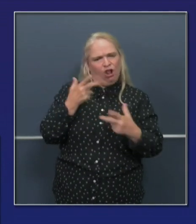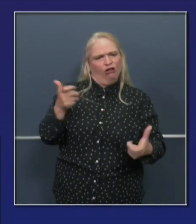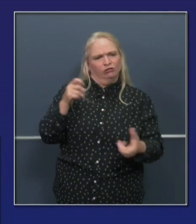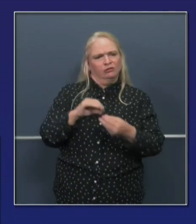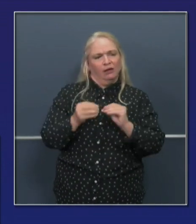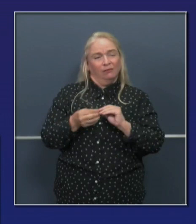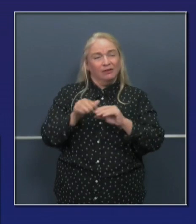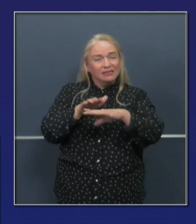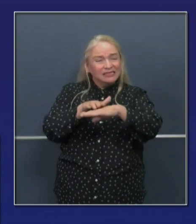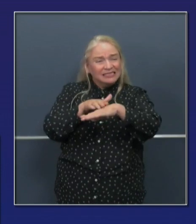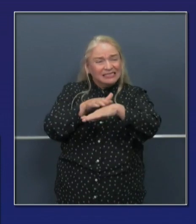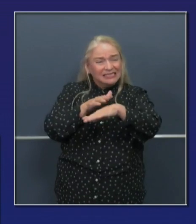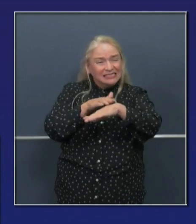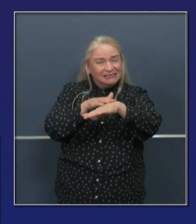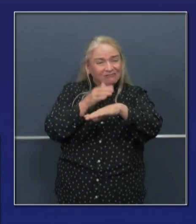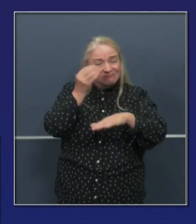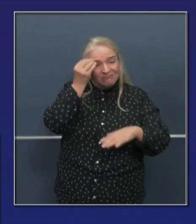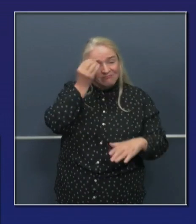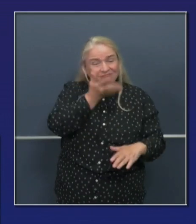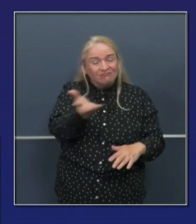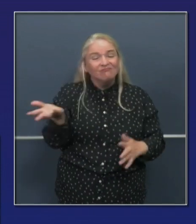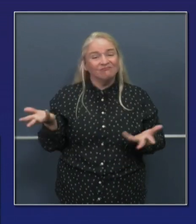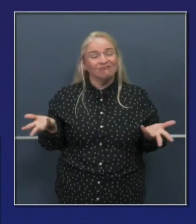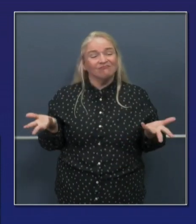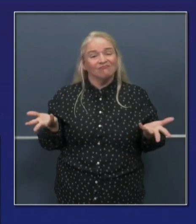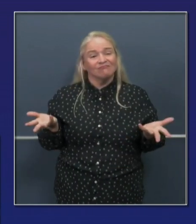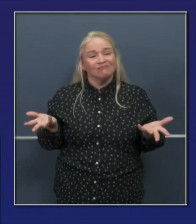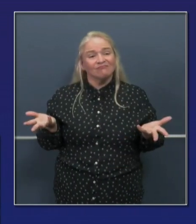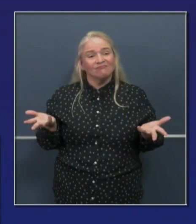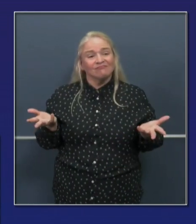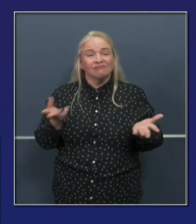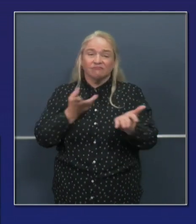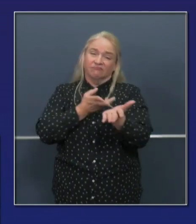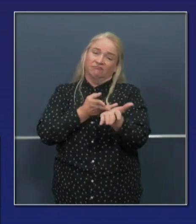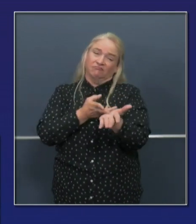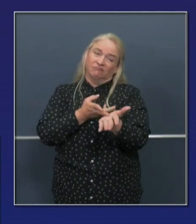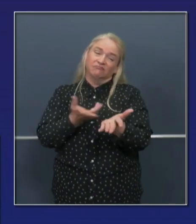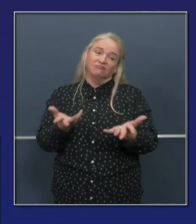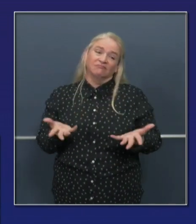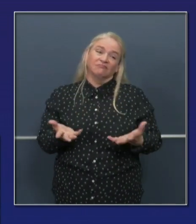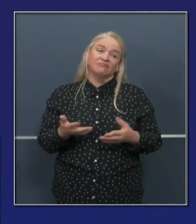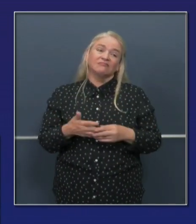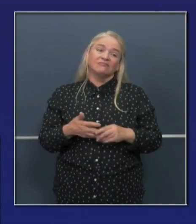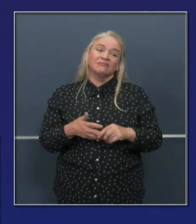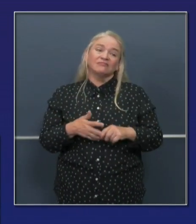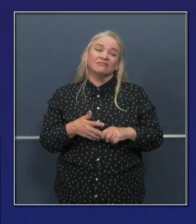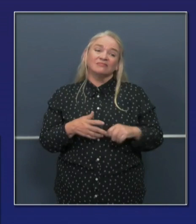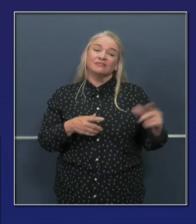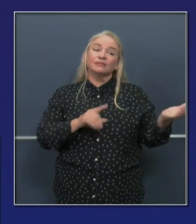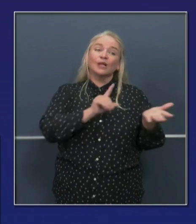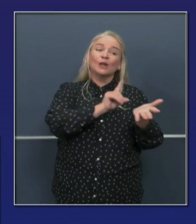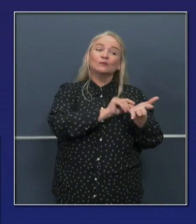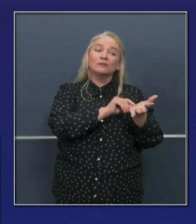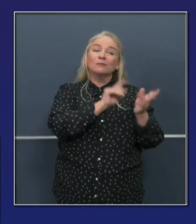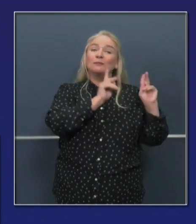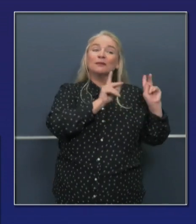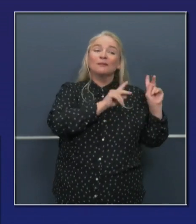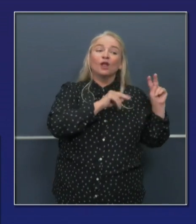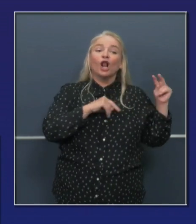you for purposes of full disclosure. Before the press respectively runs with that number, I hope